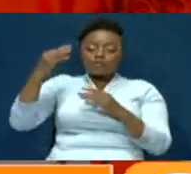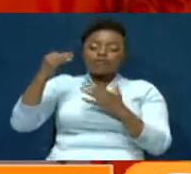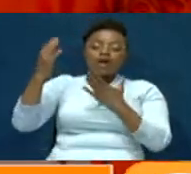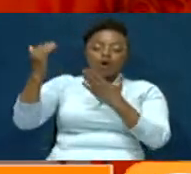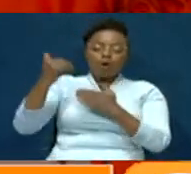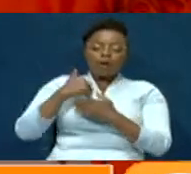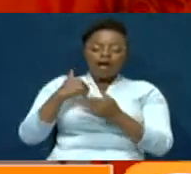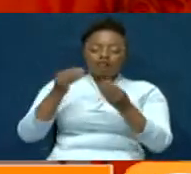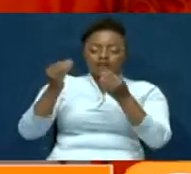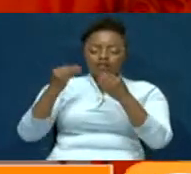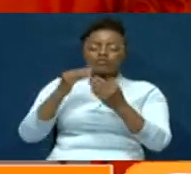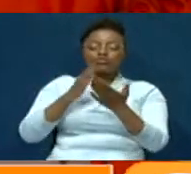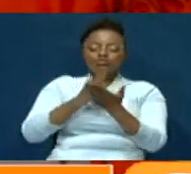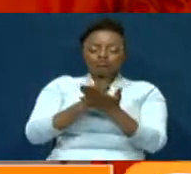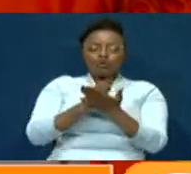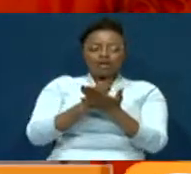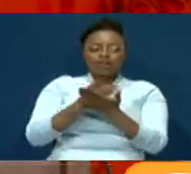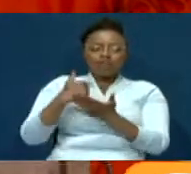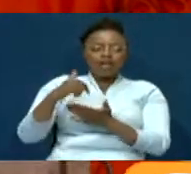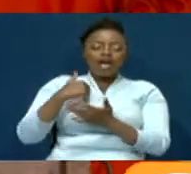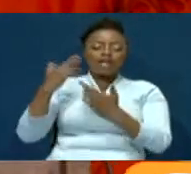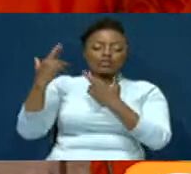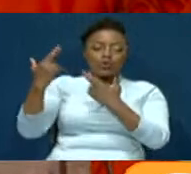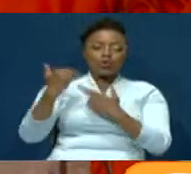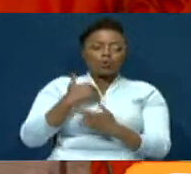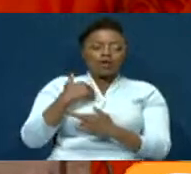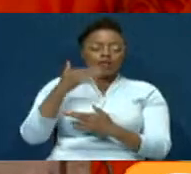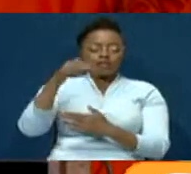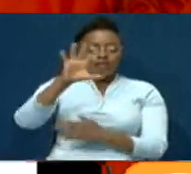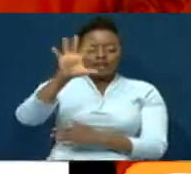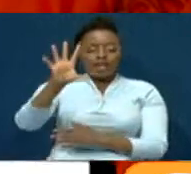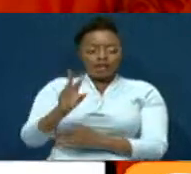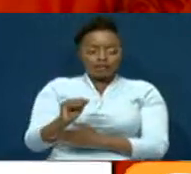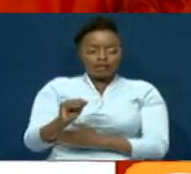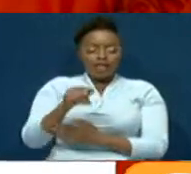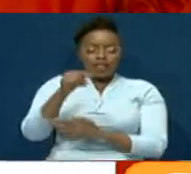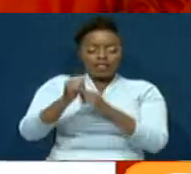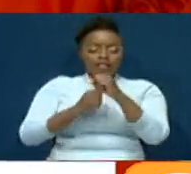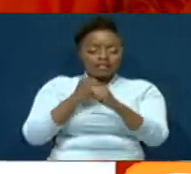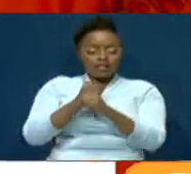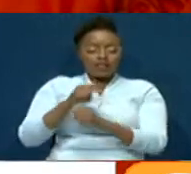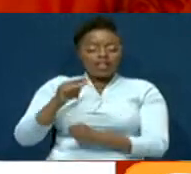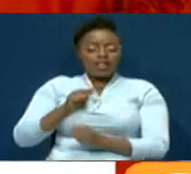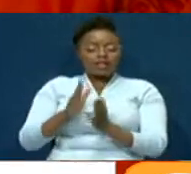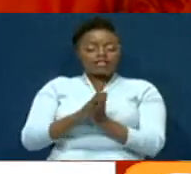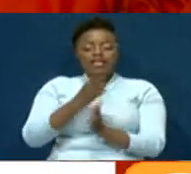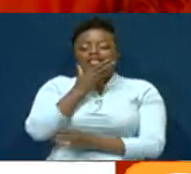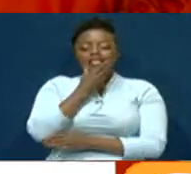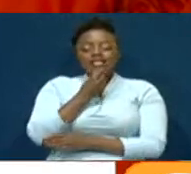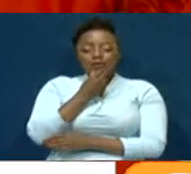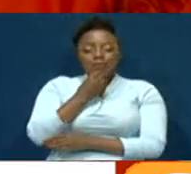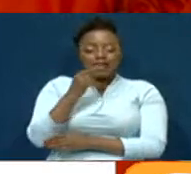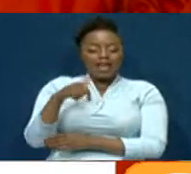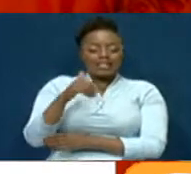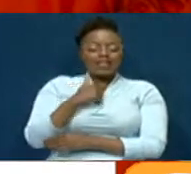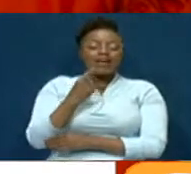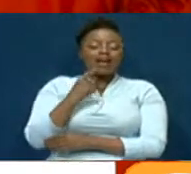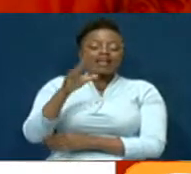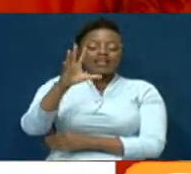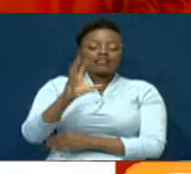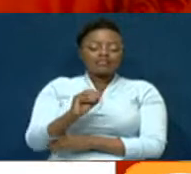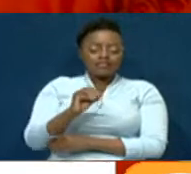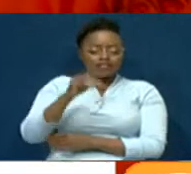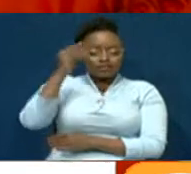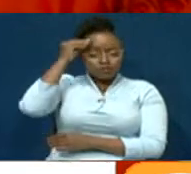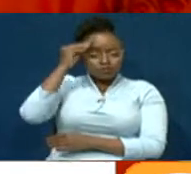hope, indicating for sure that we have hope in this continent. Now this year, ladies and gentlemen, we have 150